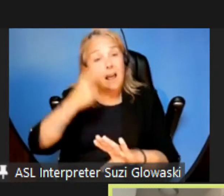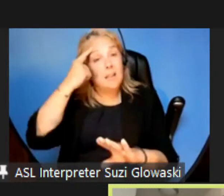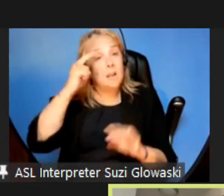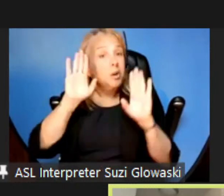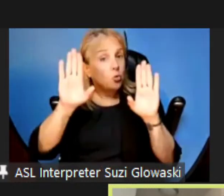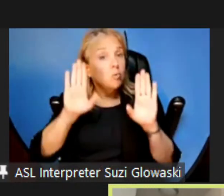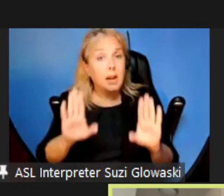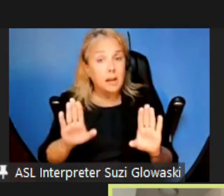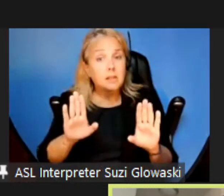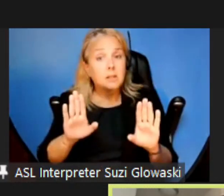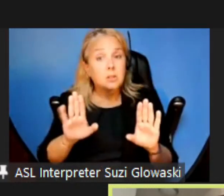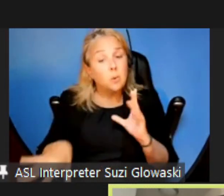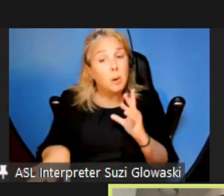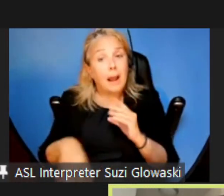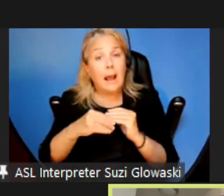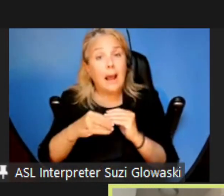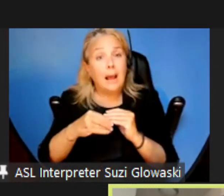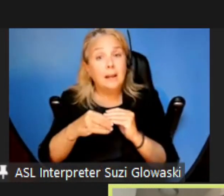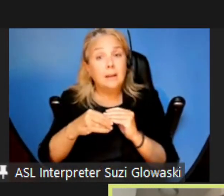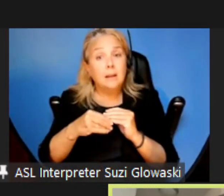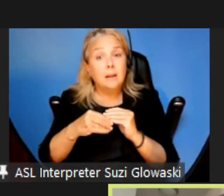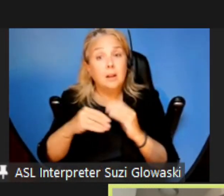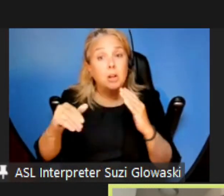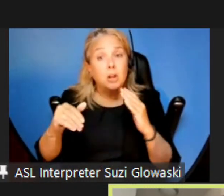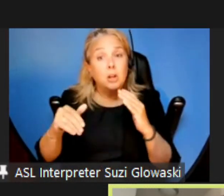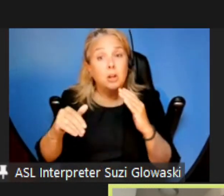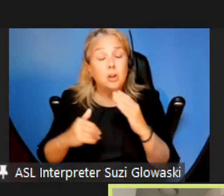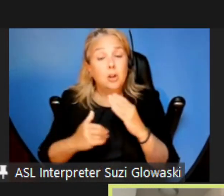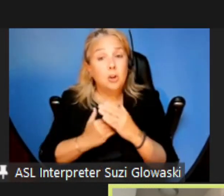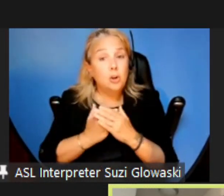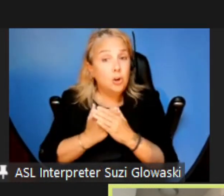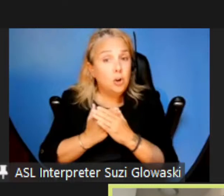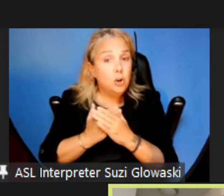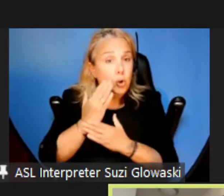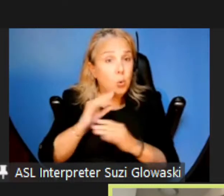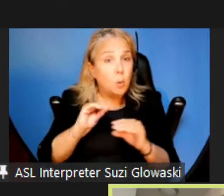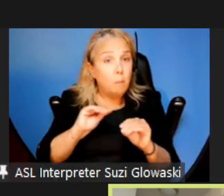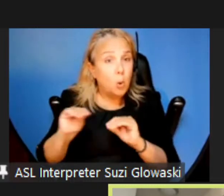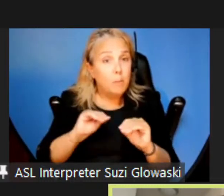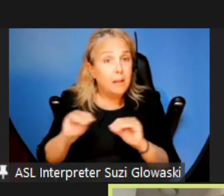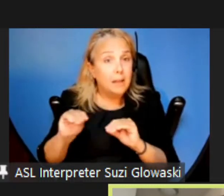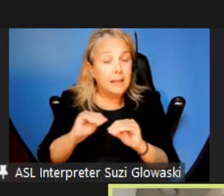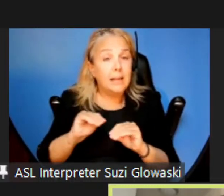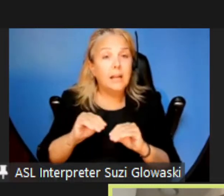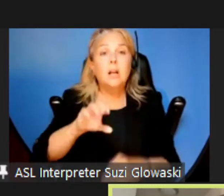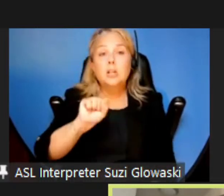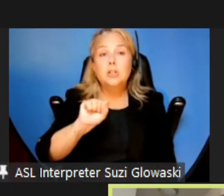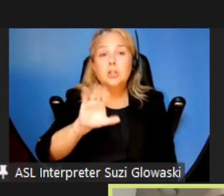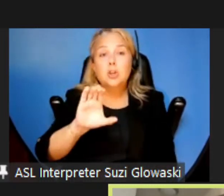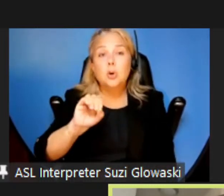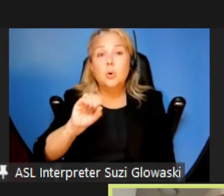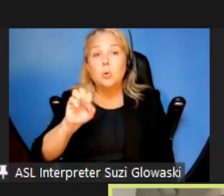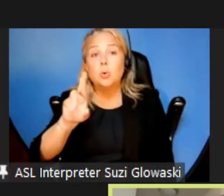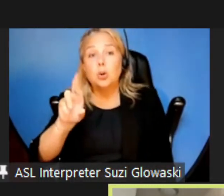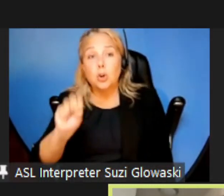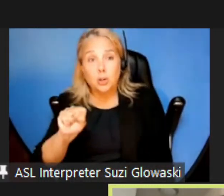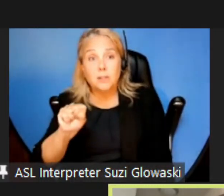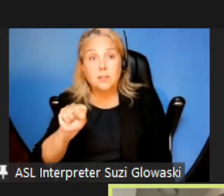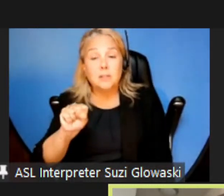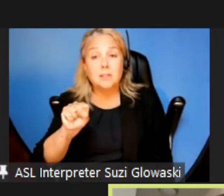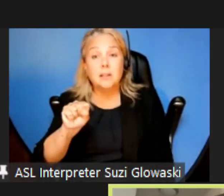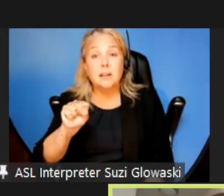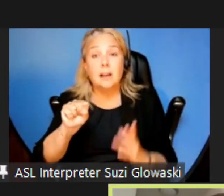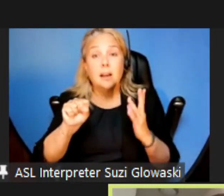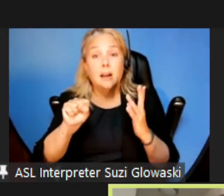to add additional new mobility parking spaces. Scooters have been placed